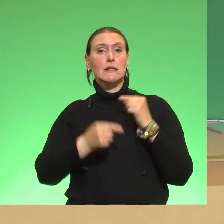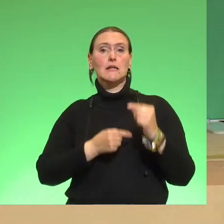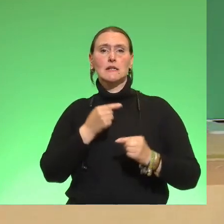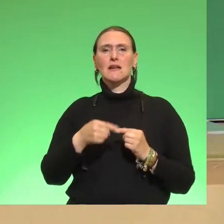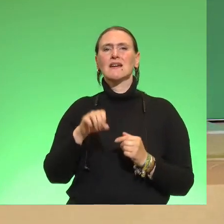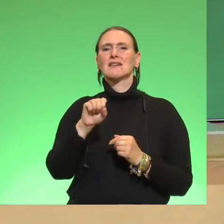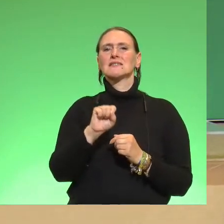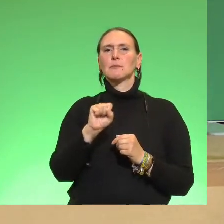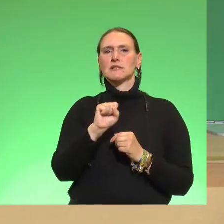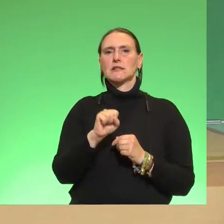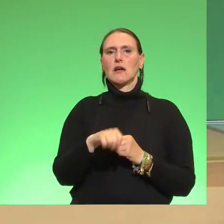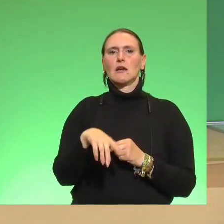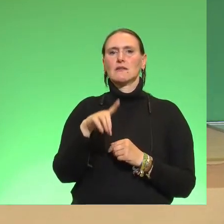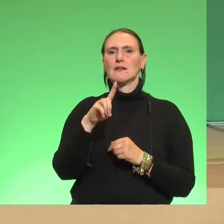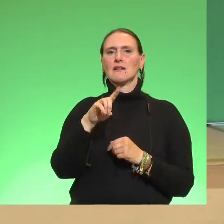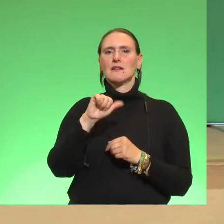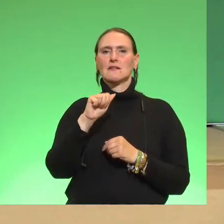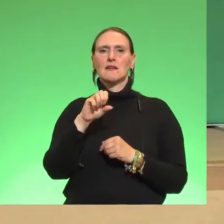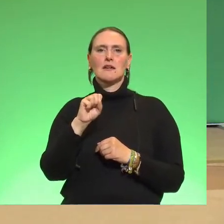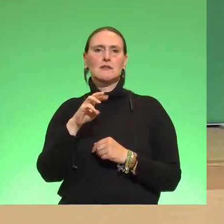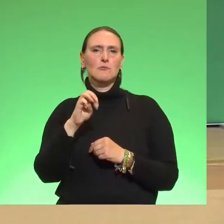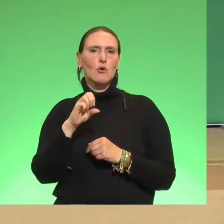Díaz Morales' film.